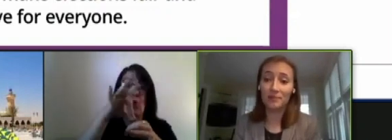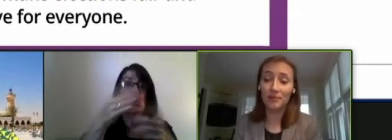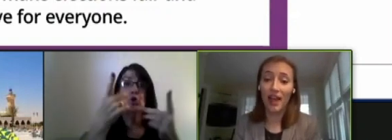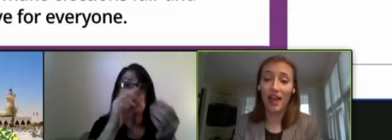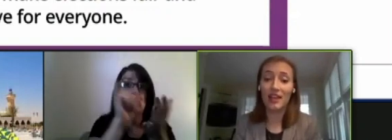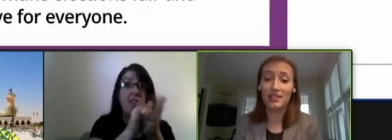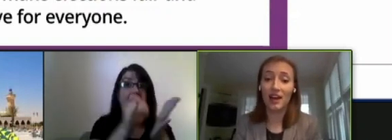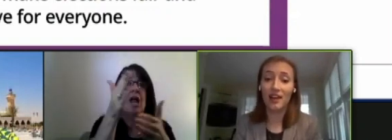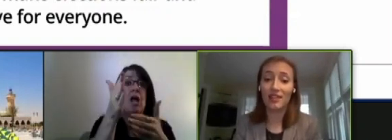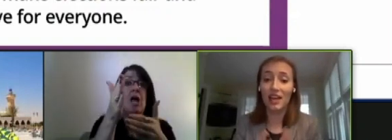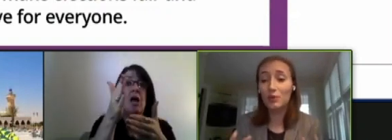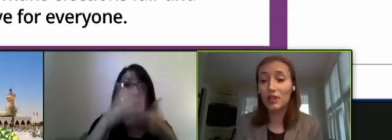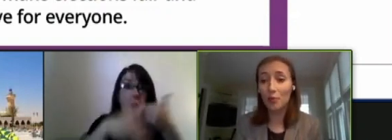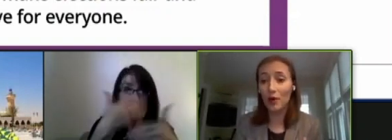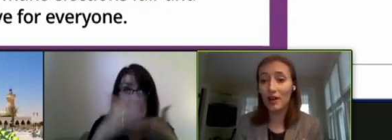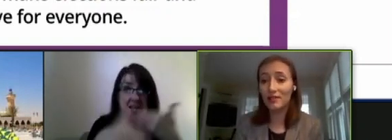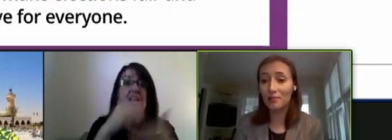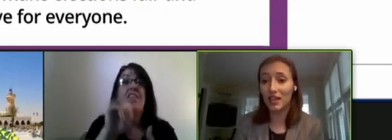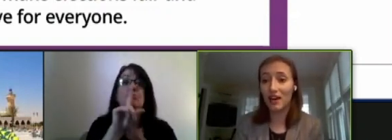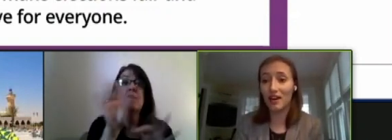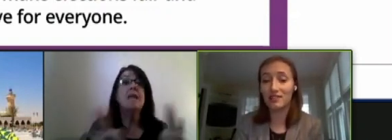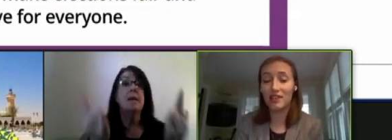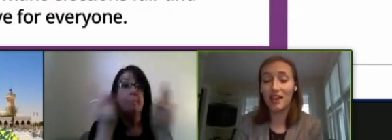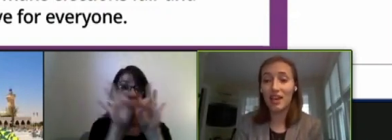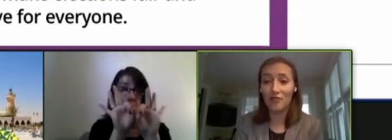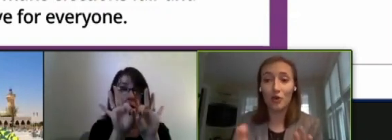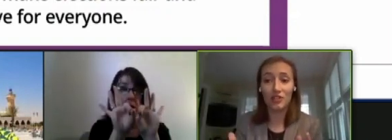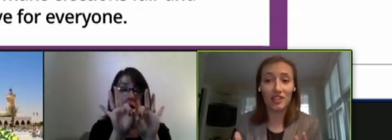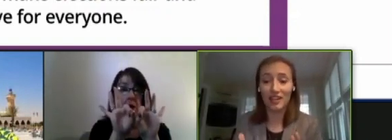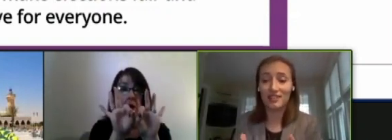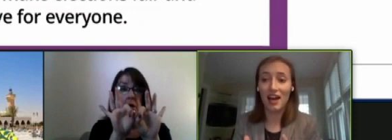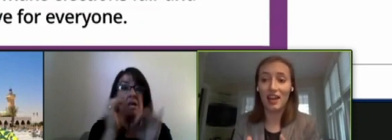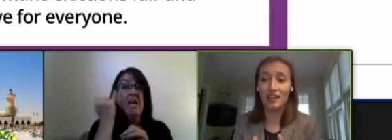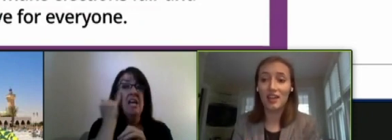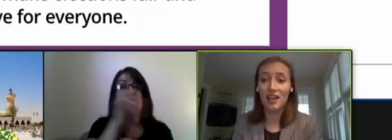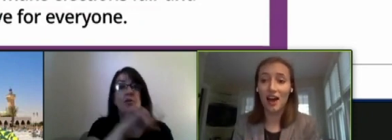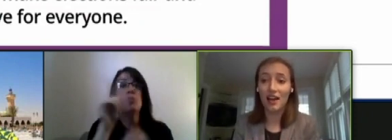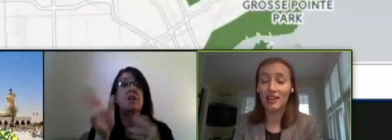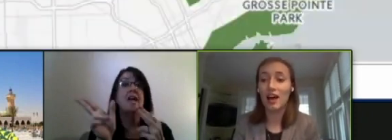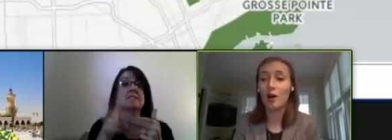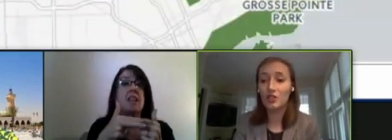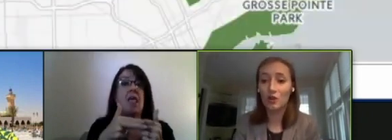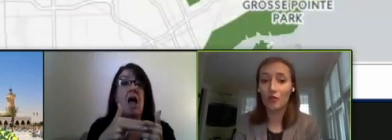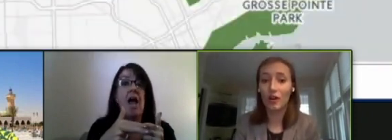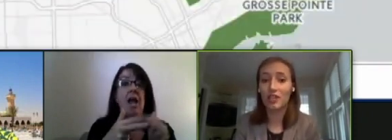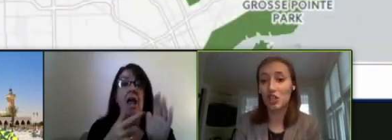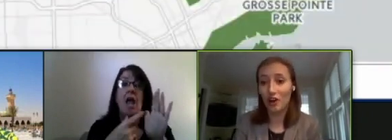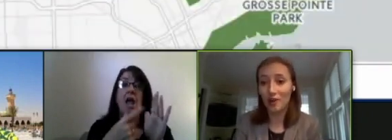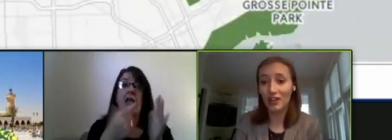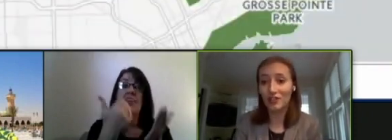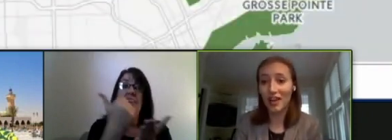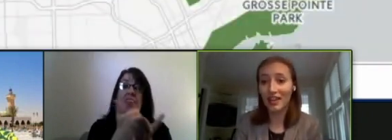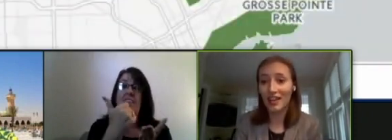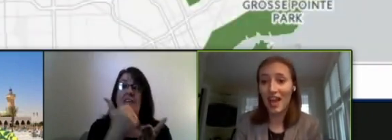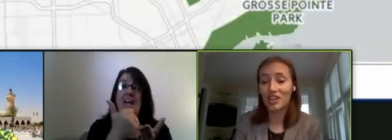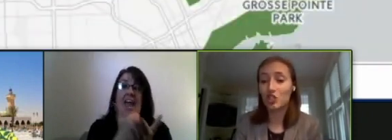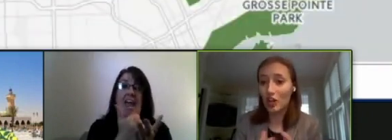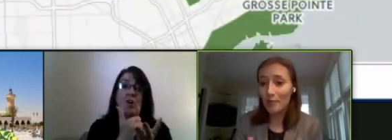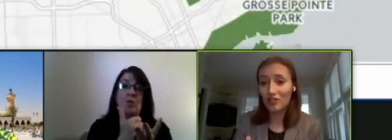process. And that's really important because if you go to the next slide, it helps to avoid